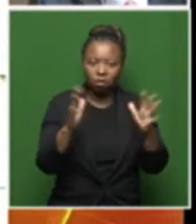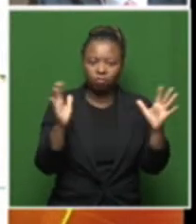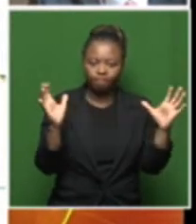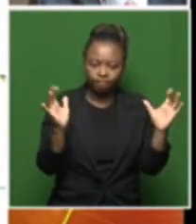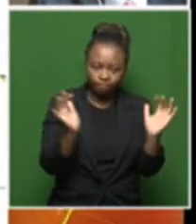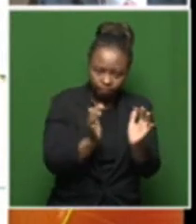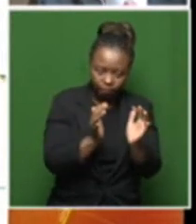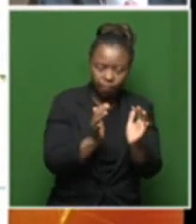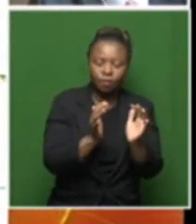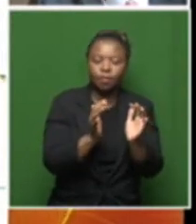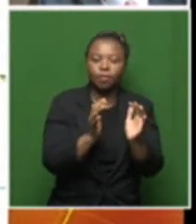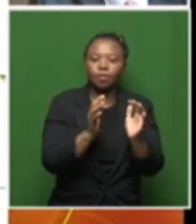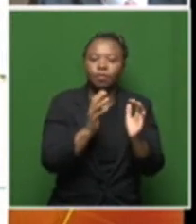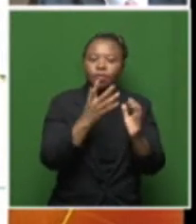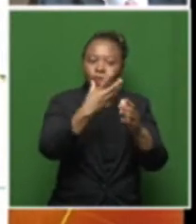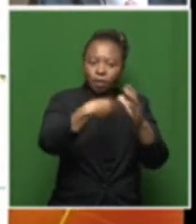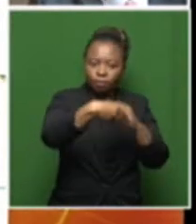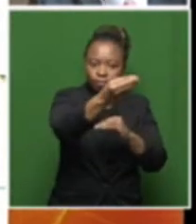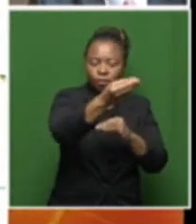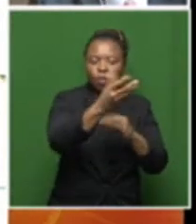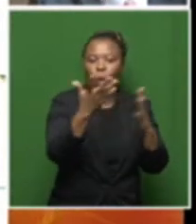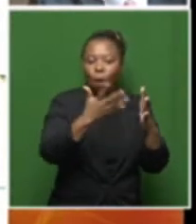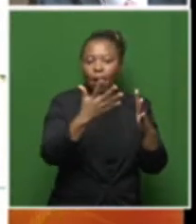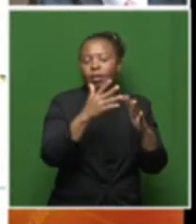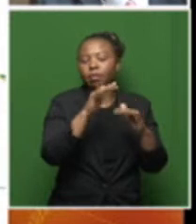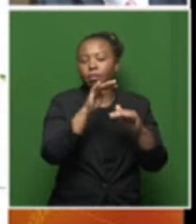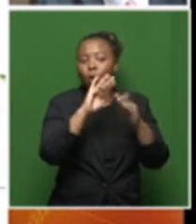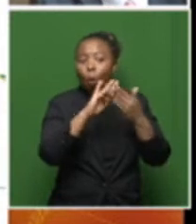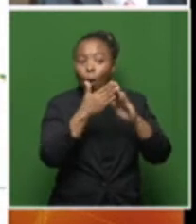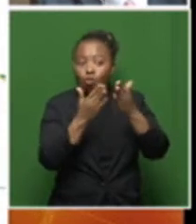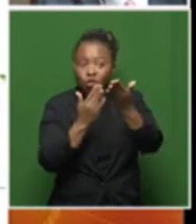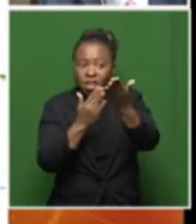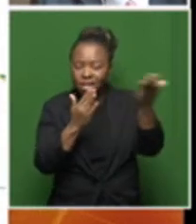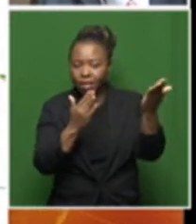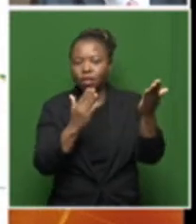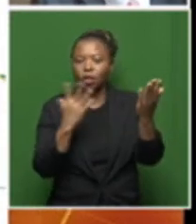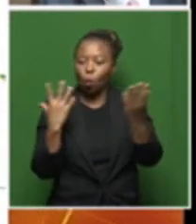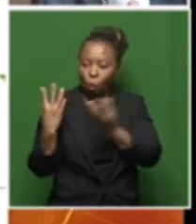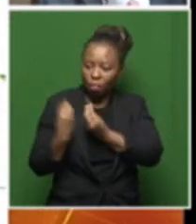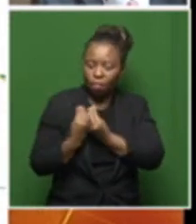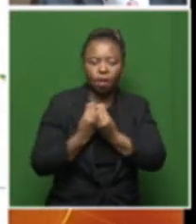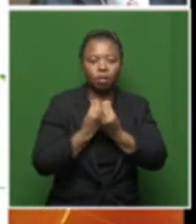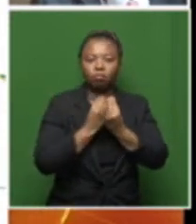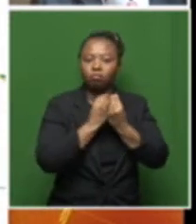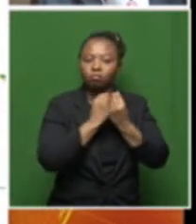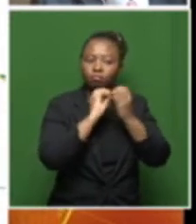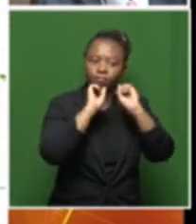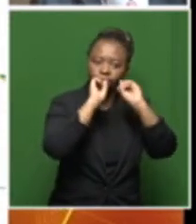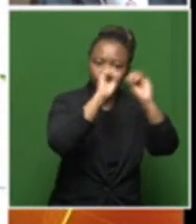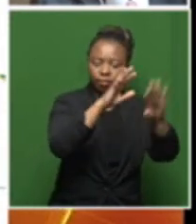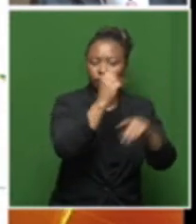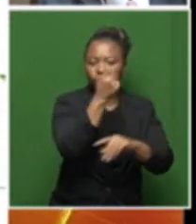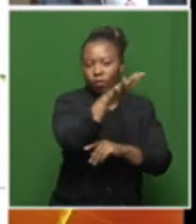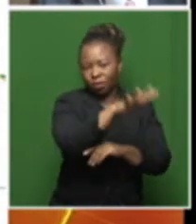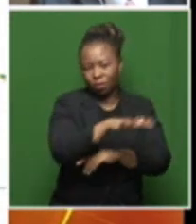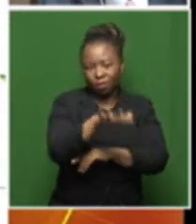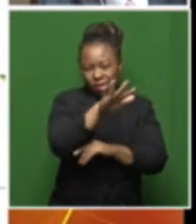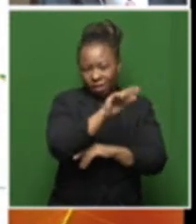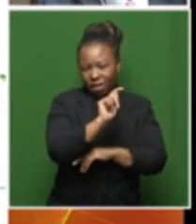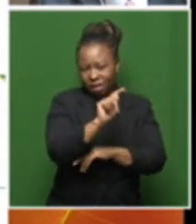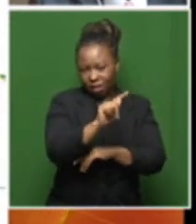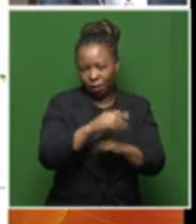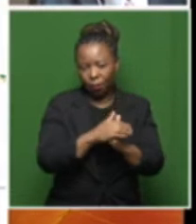of direct outreach into communities, taking their vaccination services with them, which in a rural area appears to be